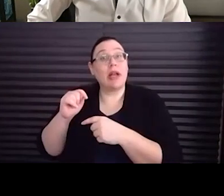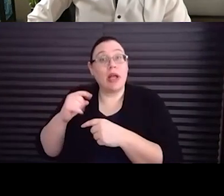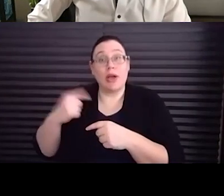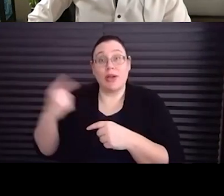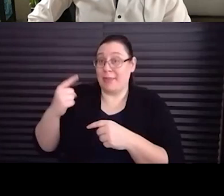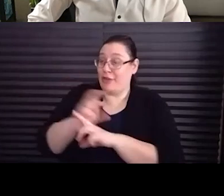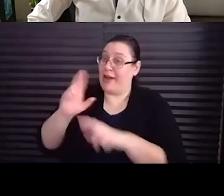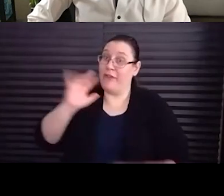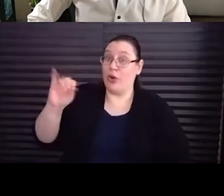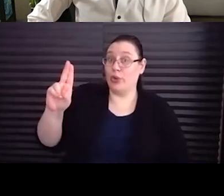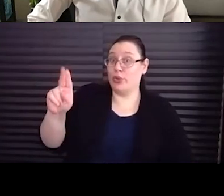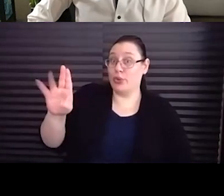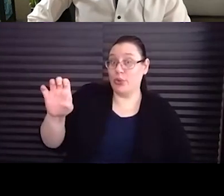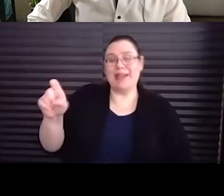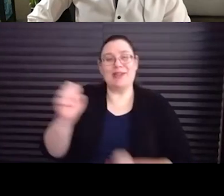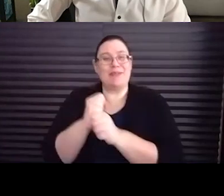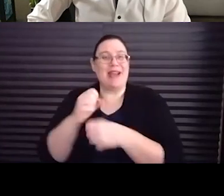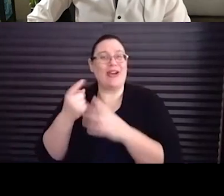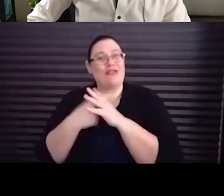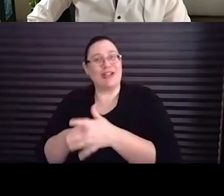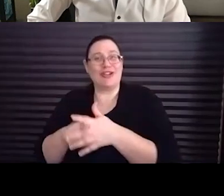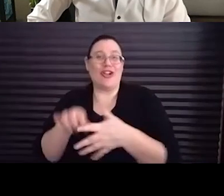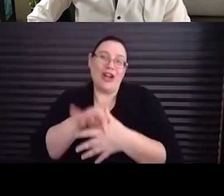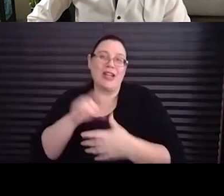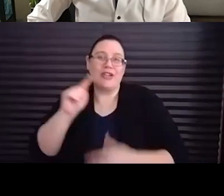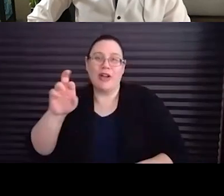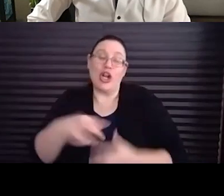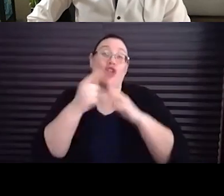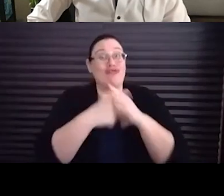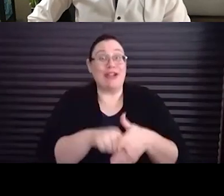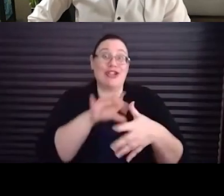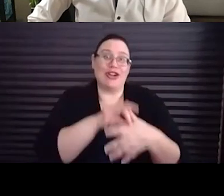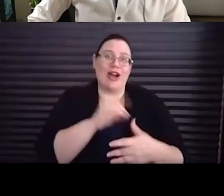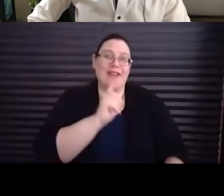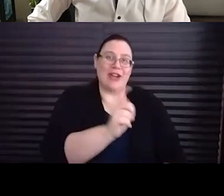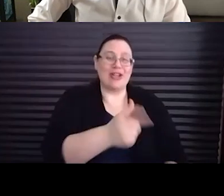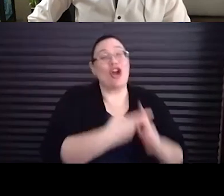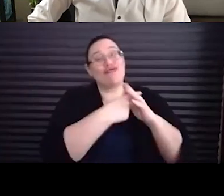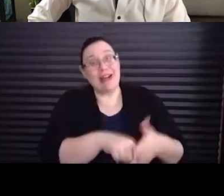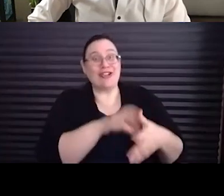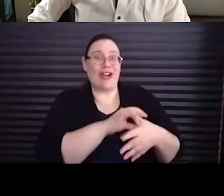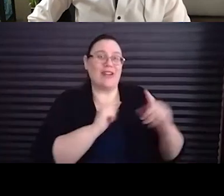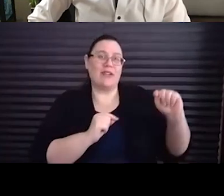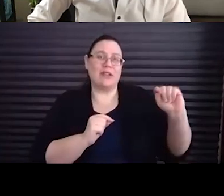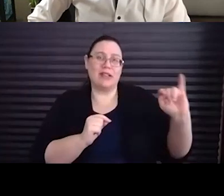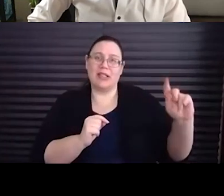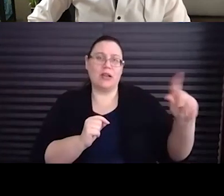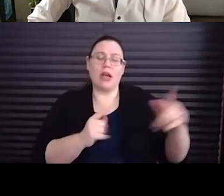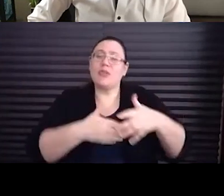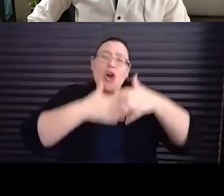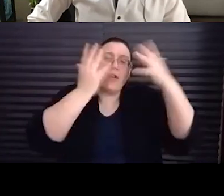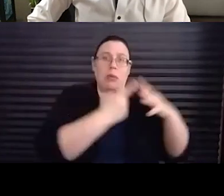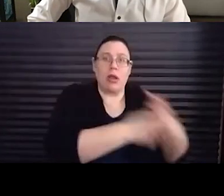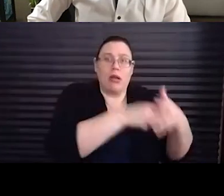we have to create original content for Triller, original content for Instagram, and for TikTok. It was just getting way too overwhelming. And